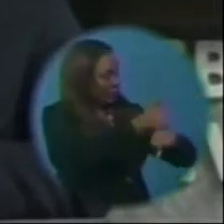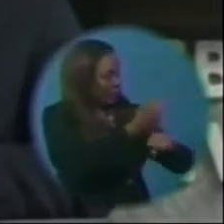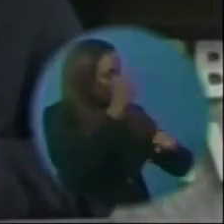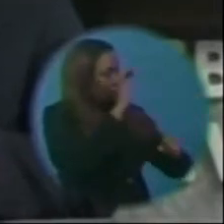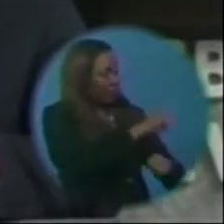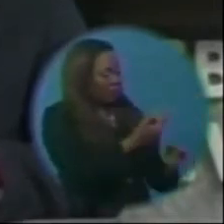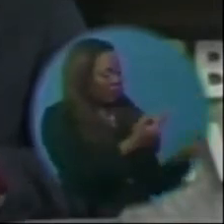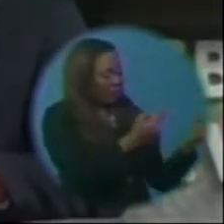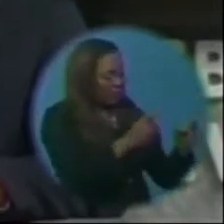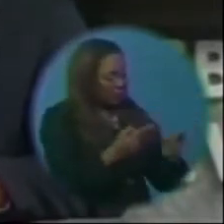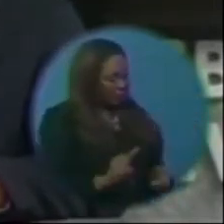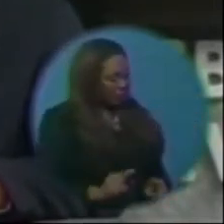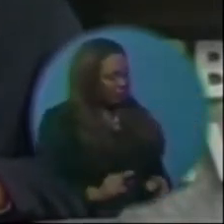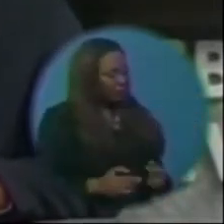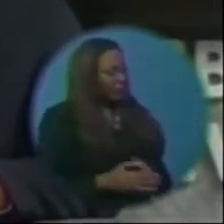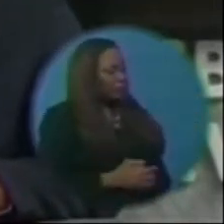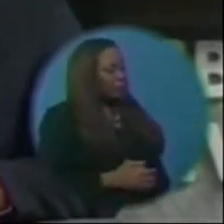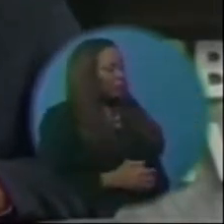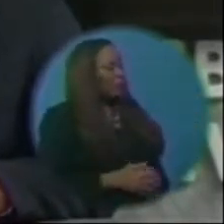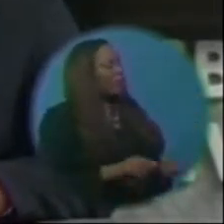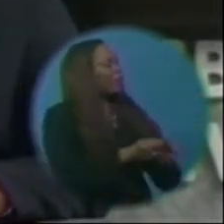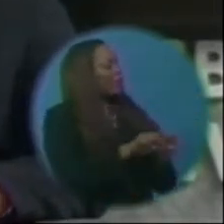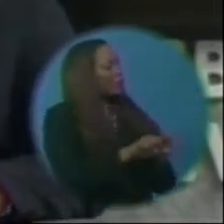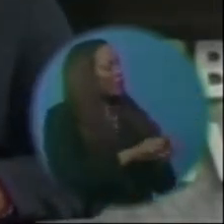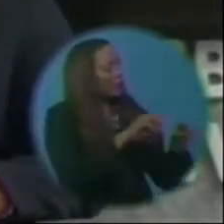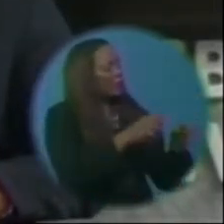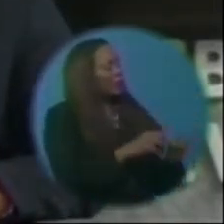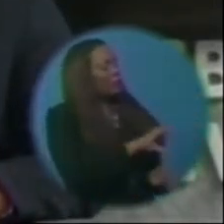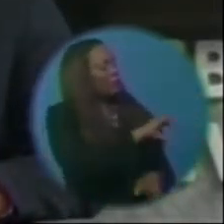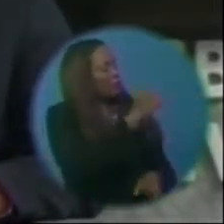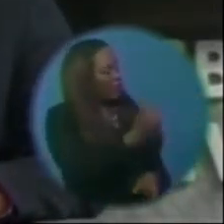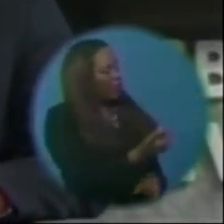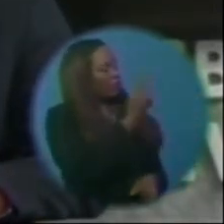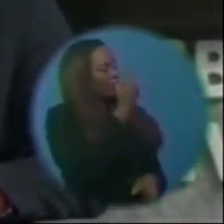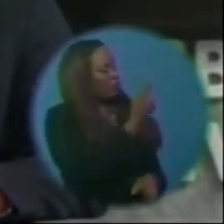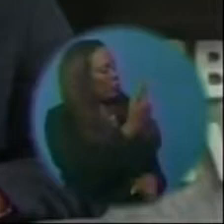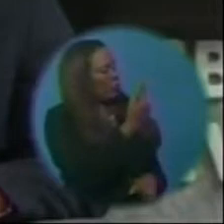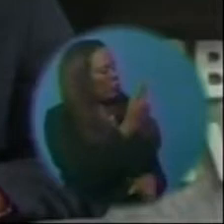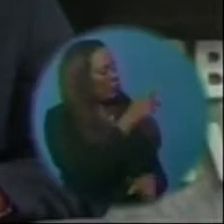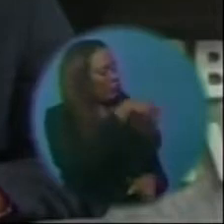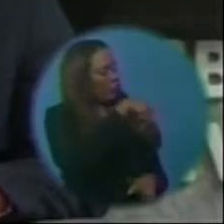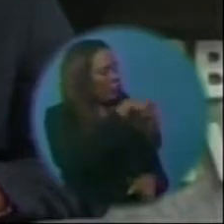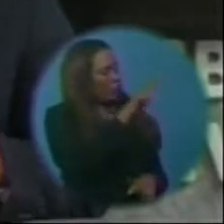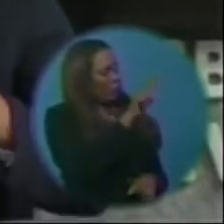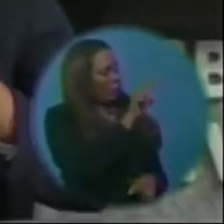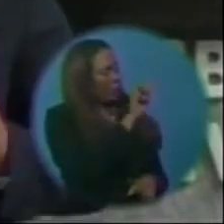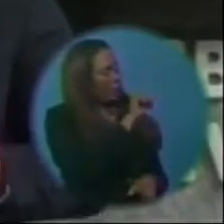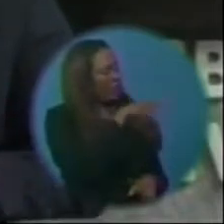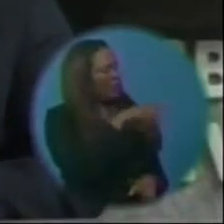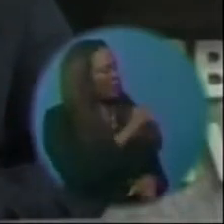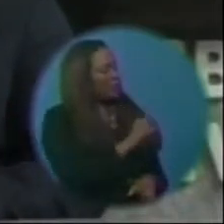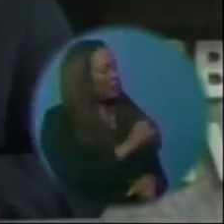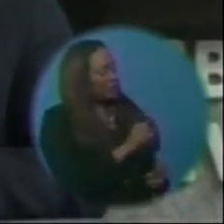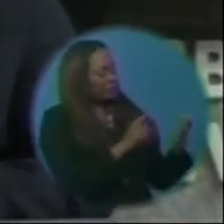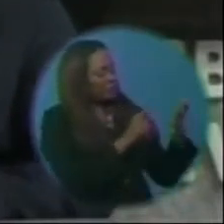also had an additional 2 pumps on order. As you could appreciate, we need to have backups. So when those pumps arrive, they will serve